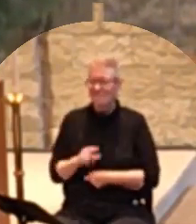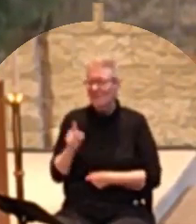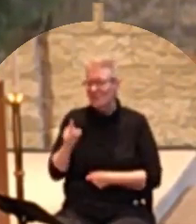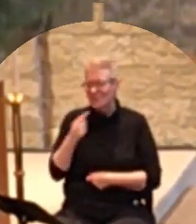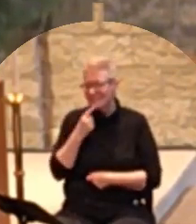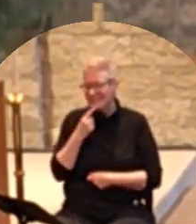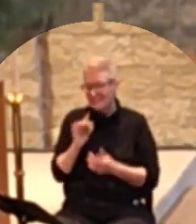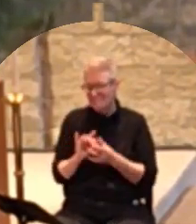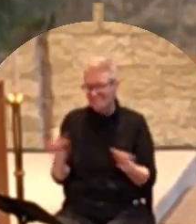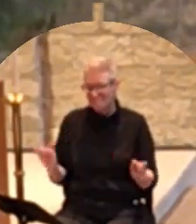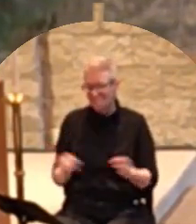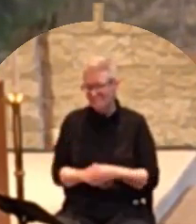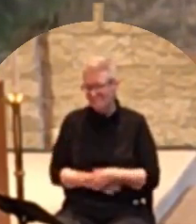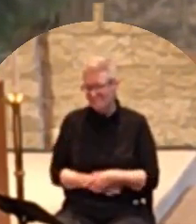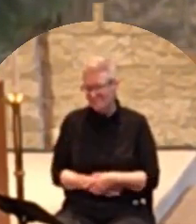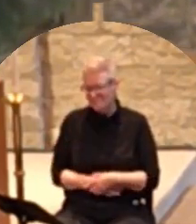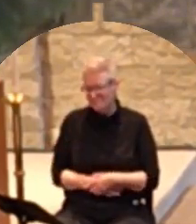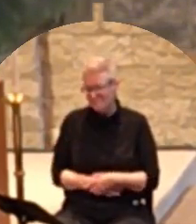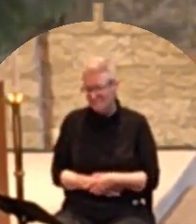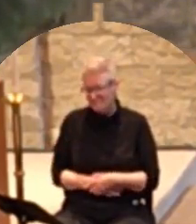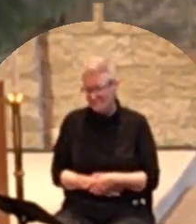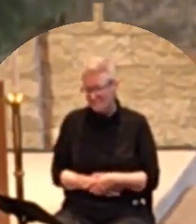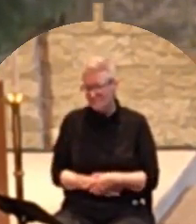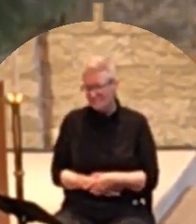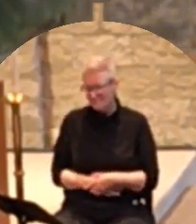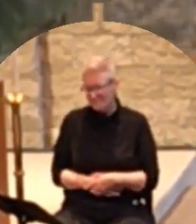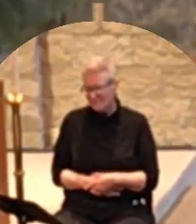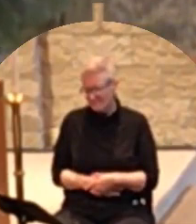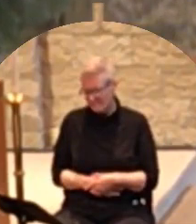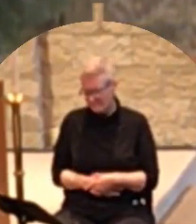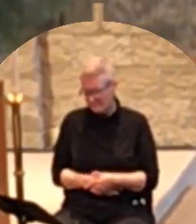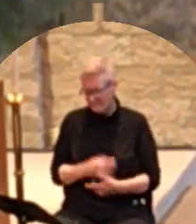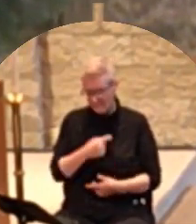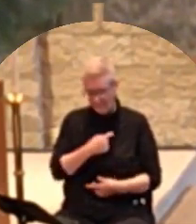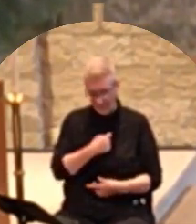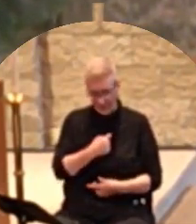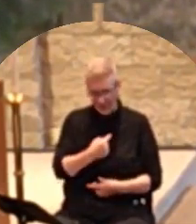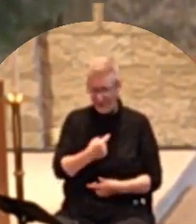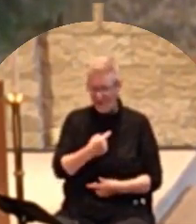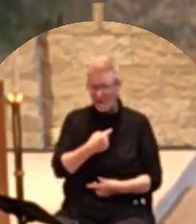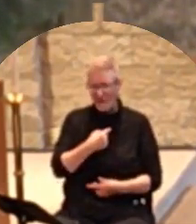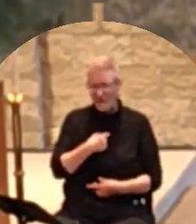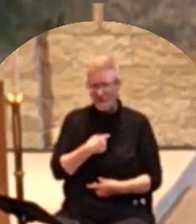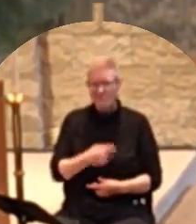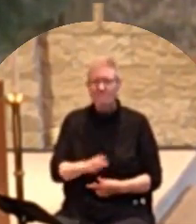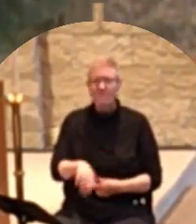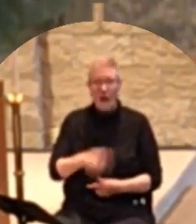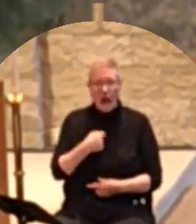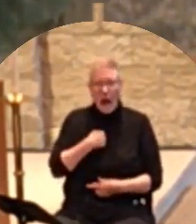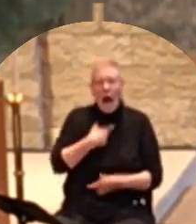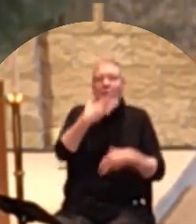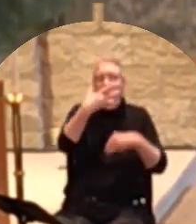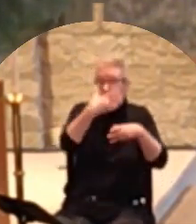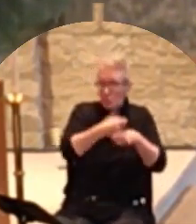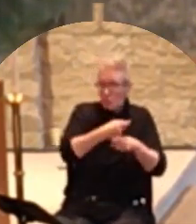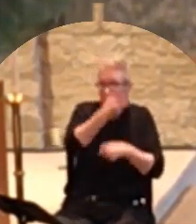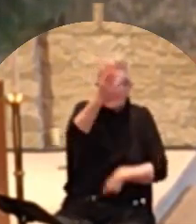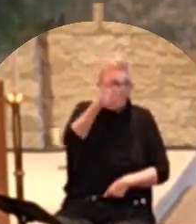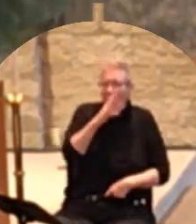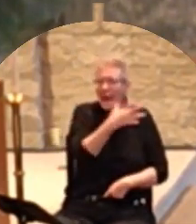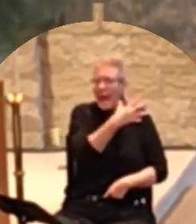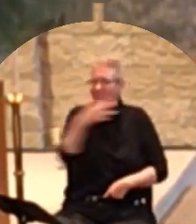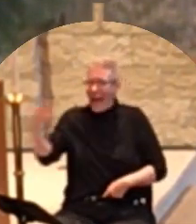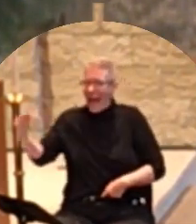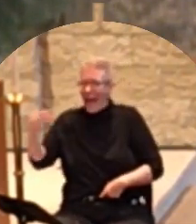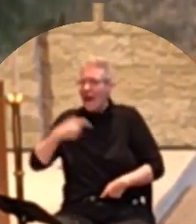says, I trust God and I lock my house at night.